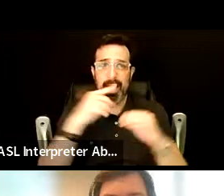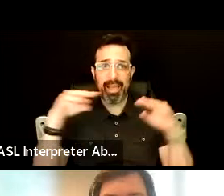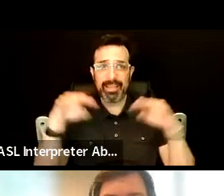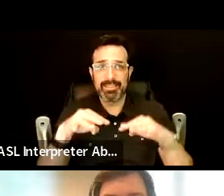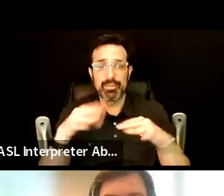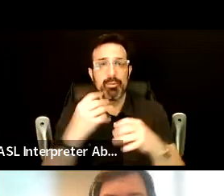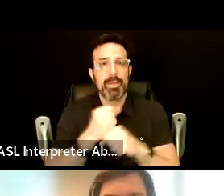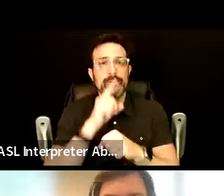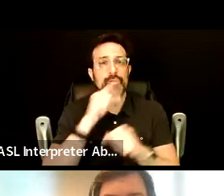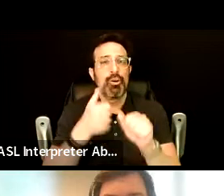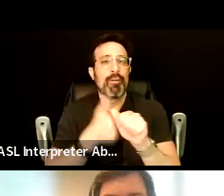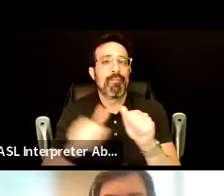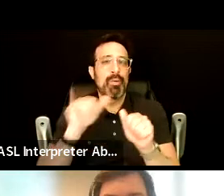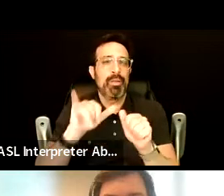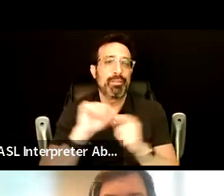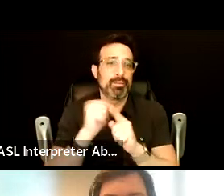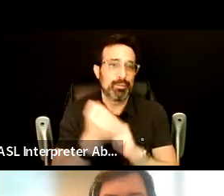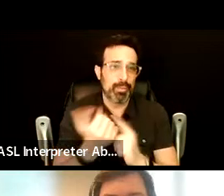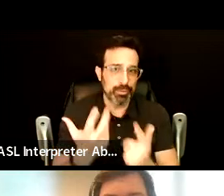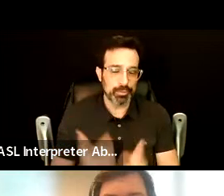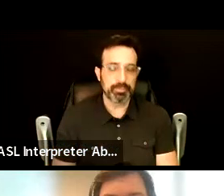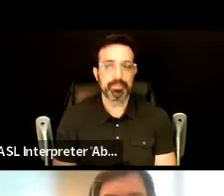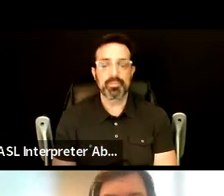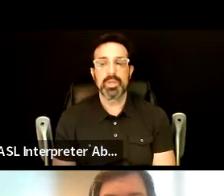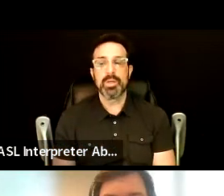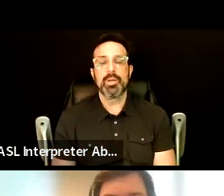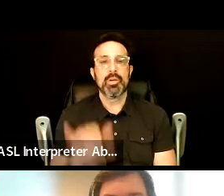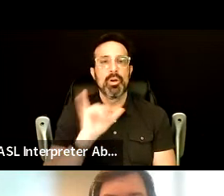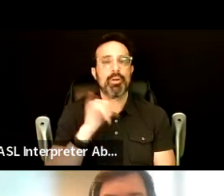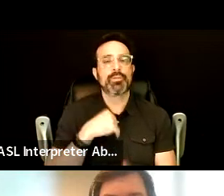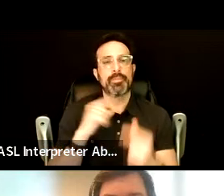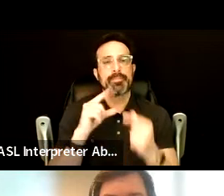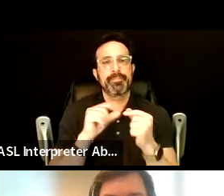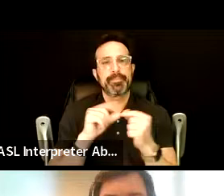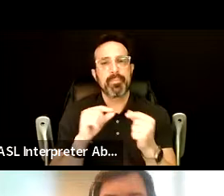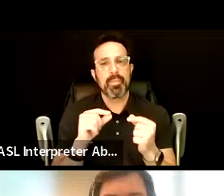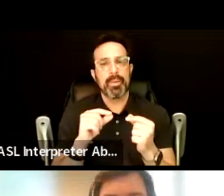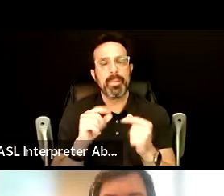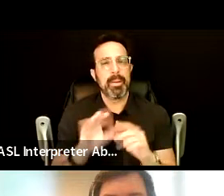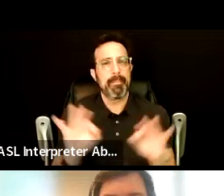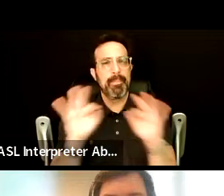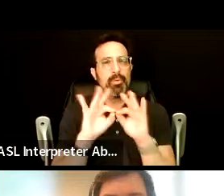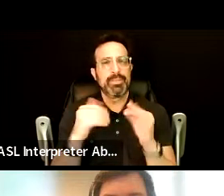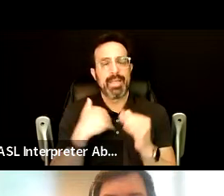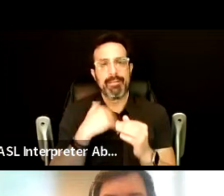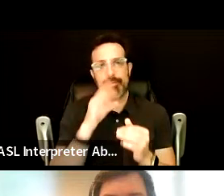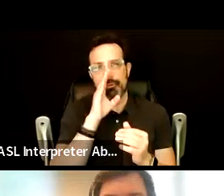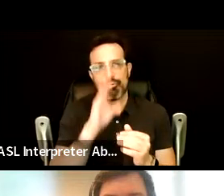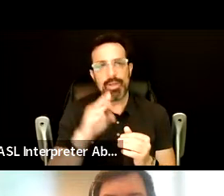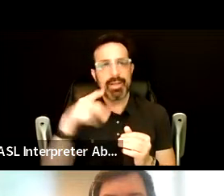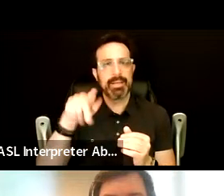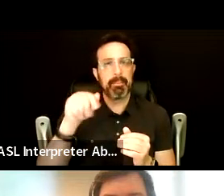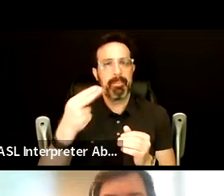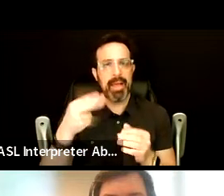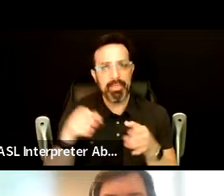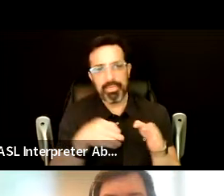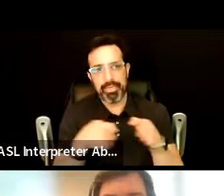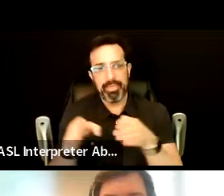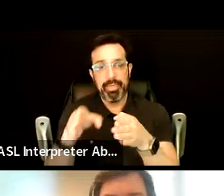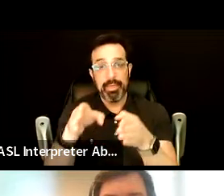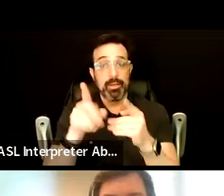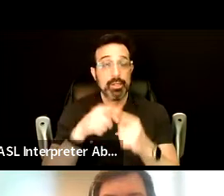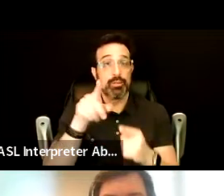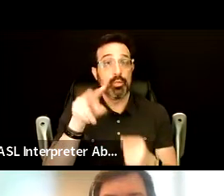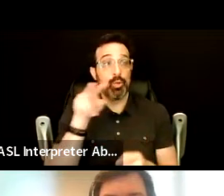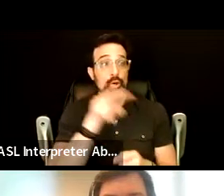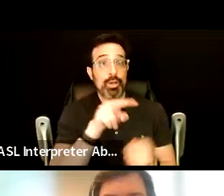we want to avoid that situation. And then we also talked about the importance of having direct pathways. And so when you're looking